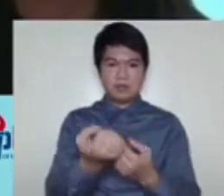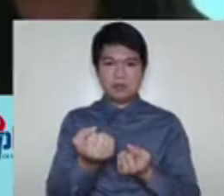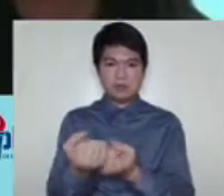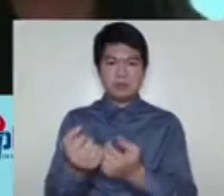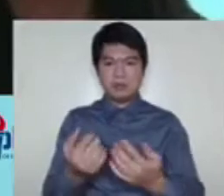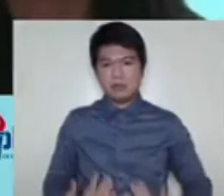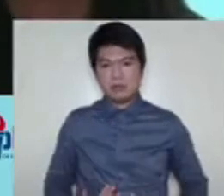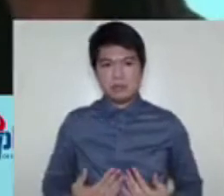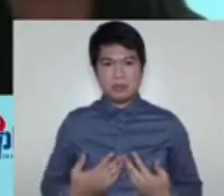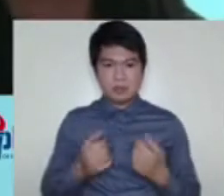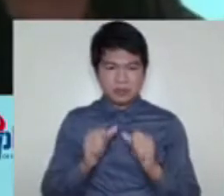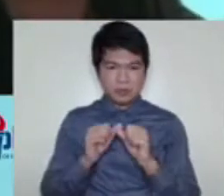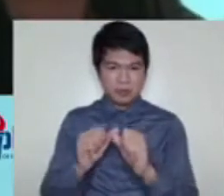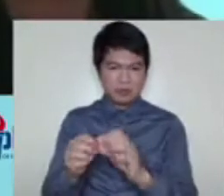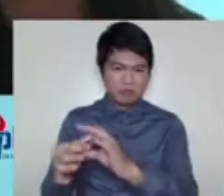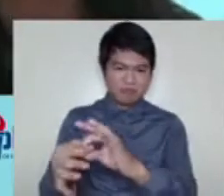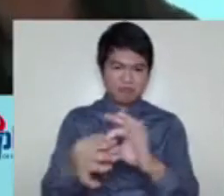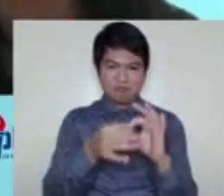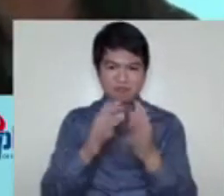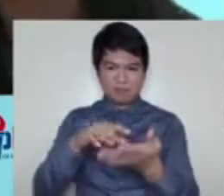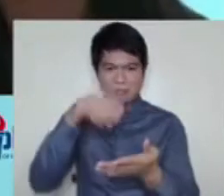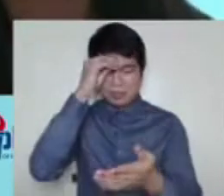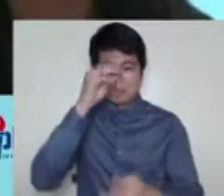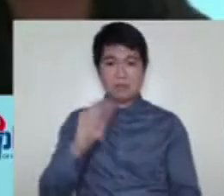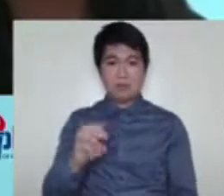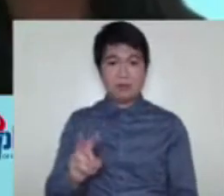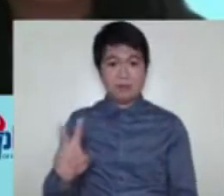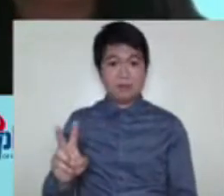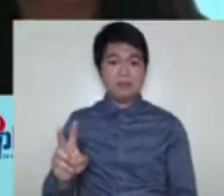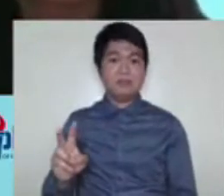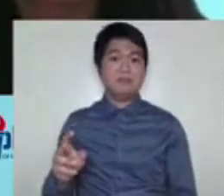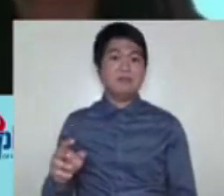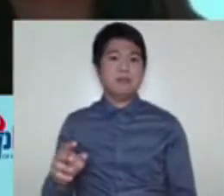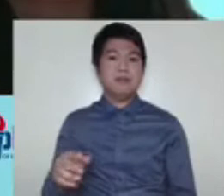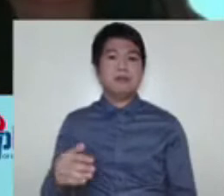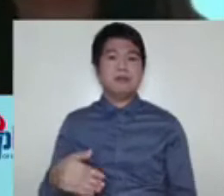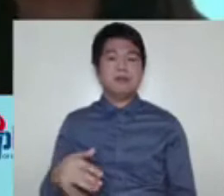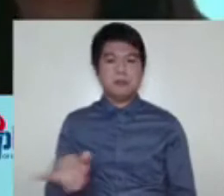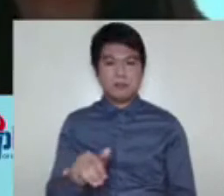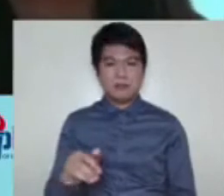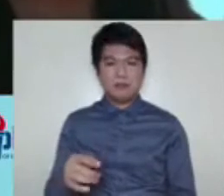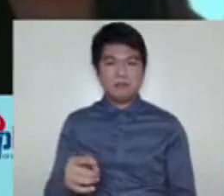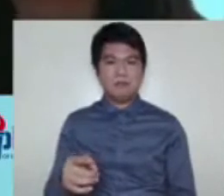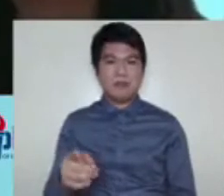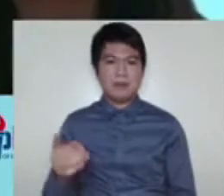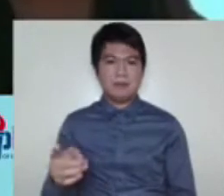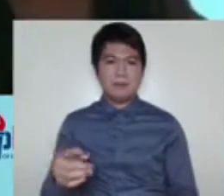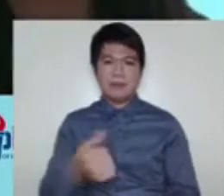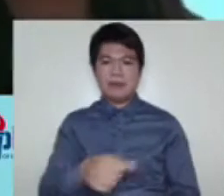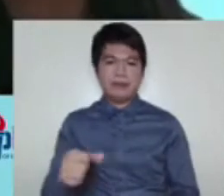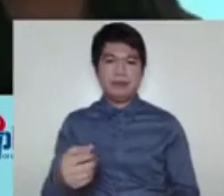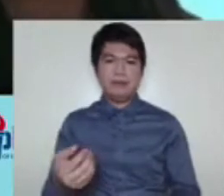again, the MOV follows the same logic. Any supplementary material in print or digital